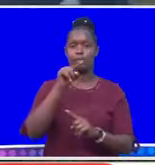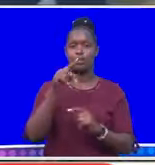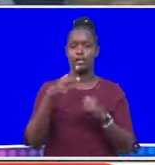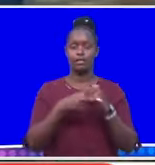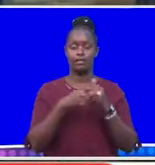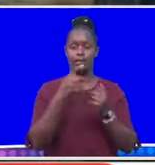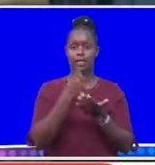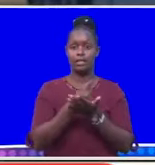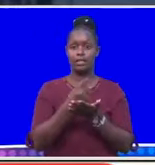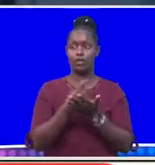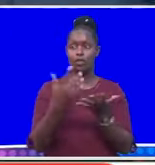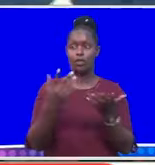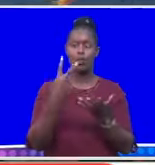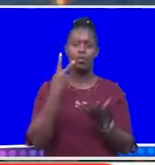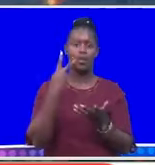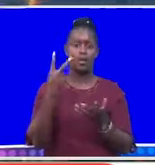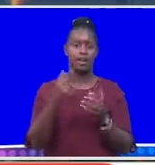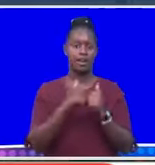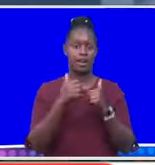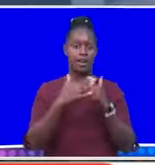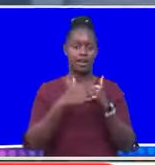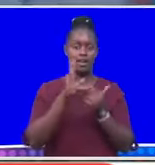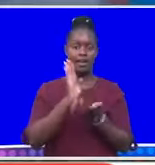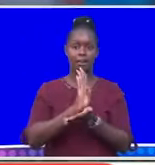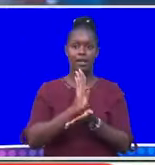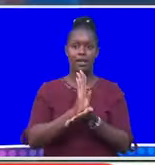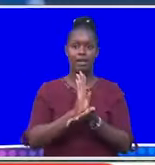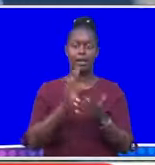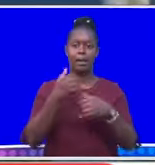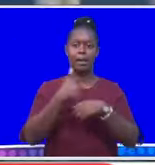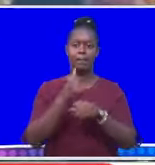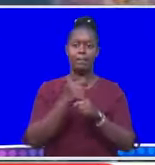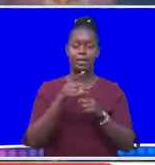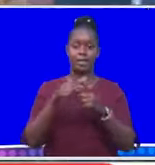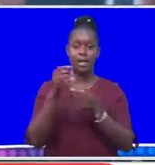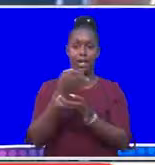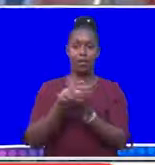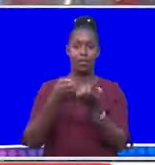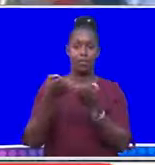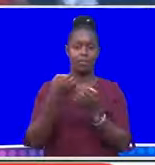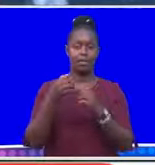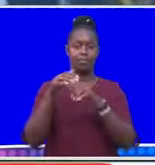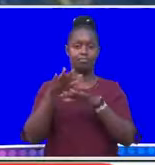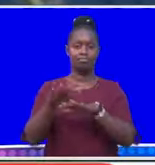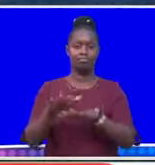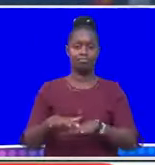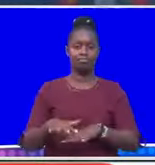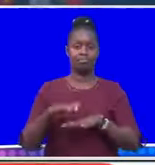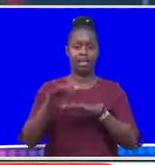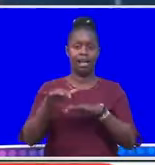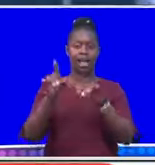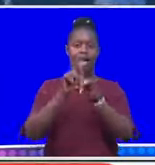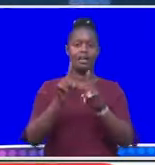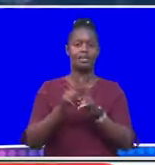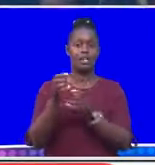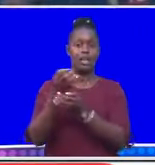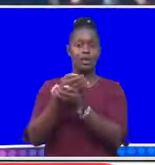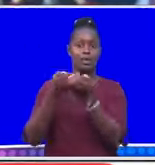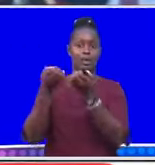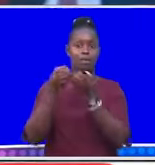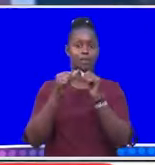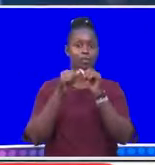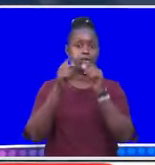budget by 290 billion shillings amid an economic slowdown, even as runaway inflation continues to